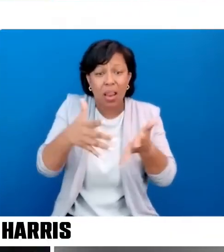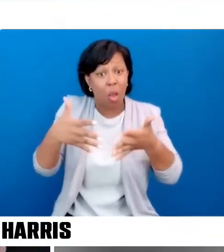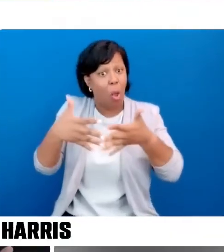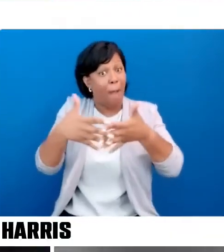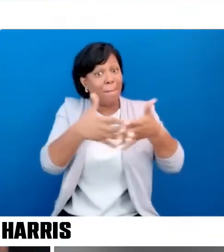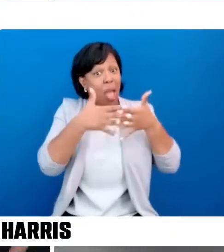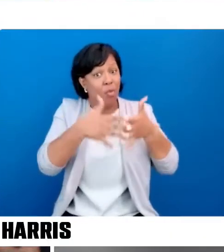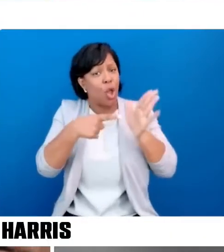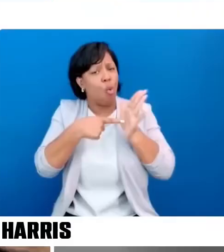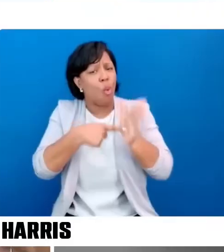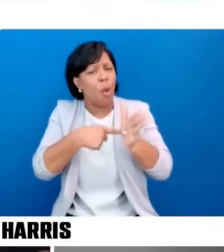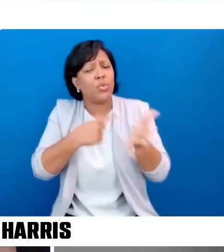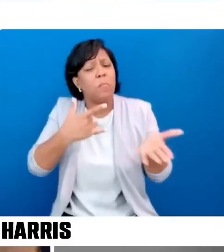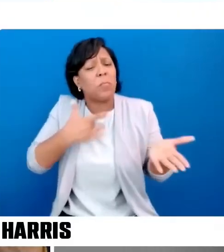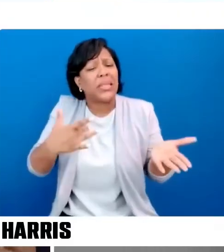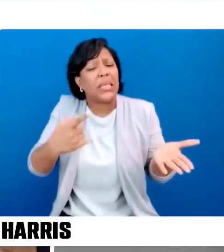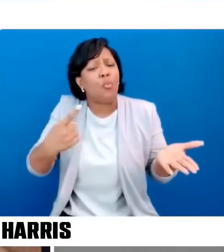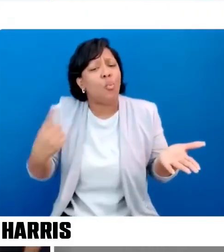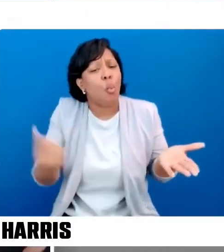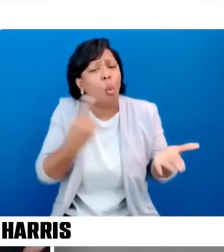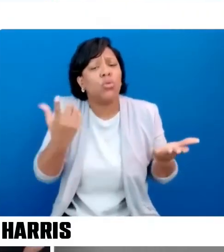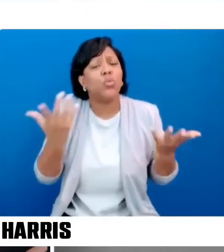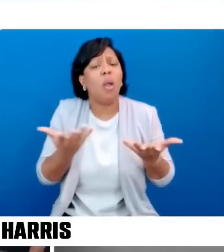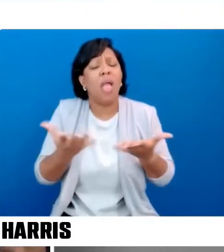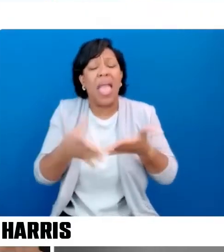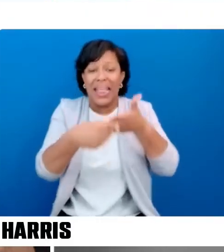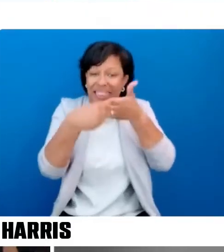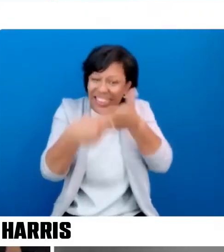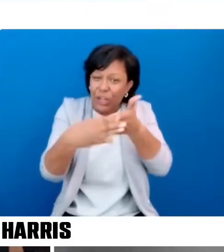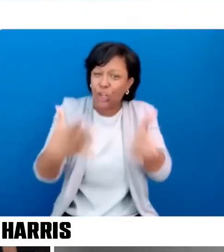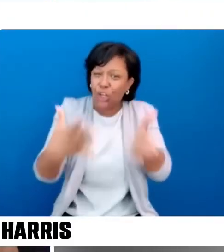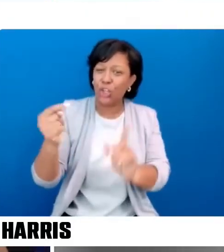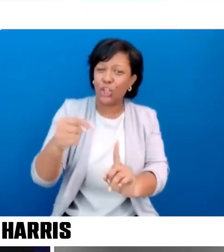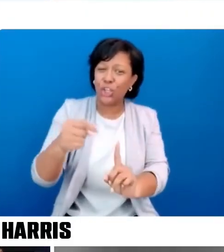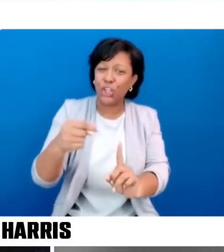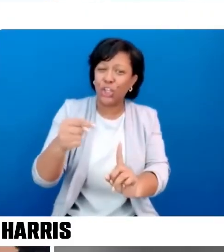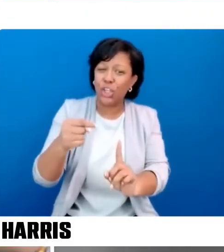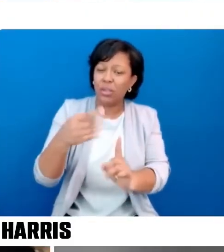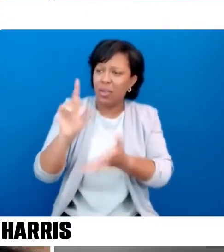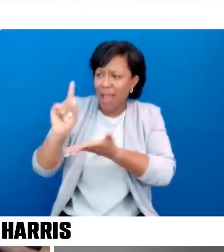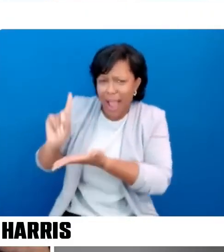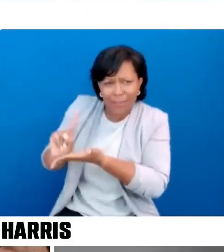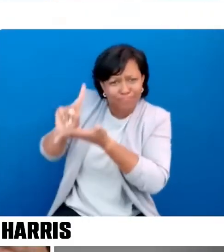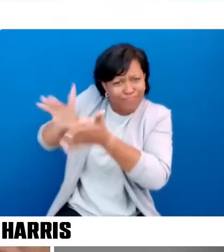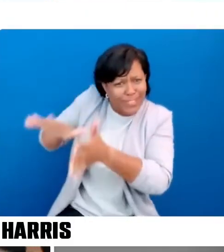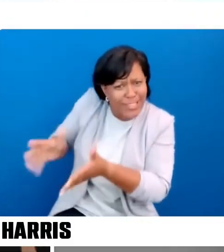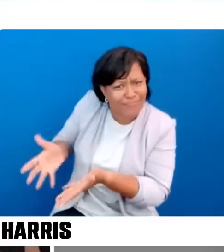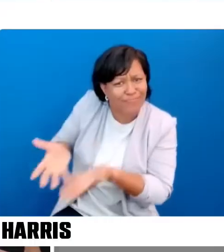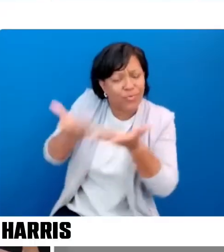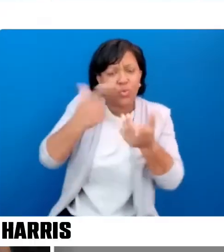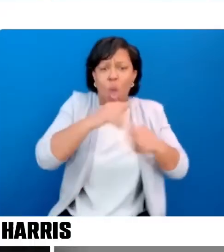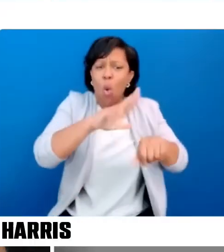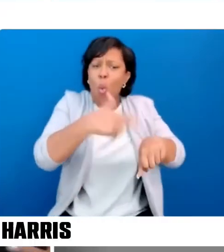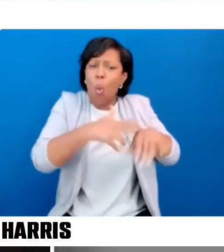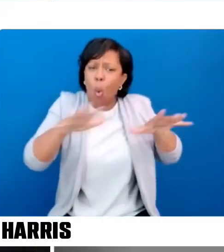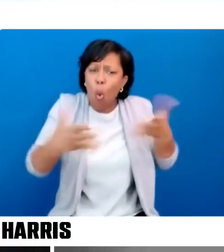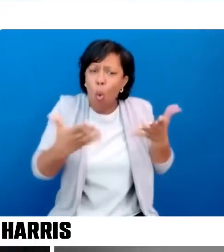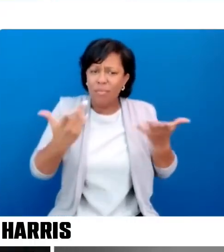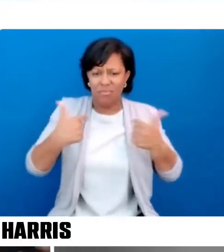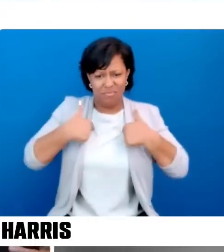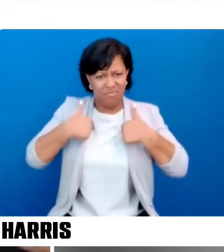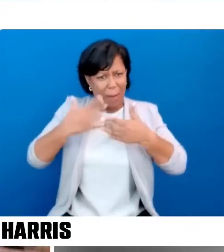leader upholding international rules and norms, as a leader who shows strength, understanding that